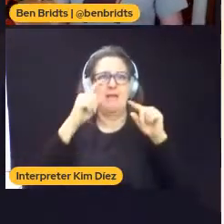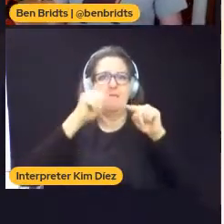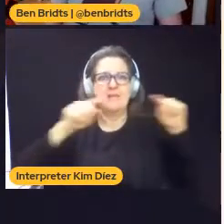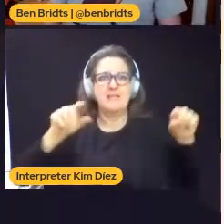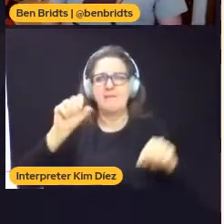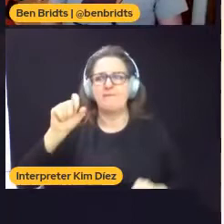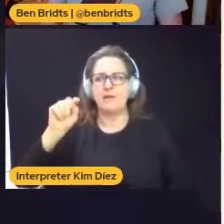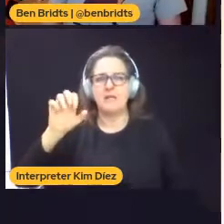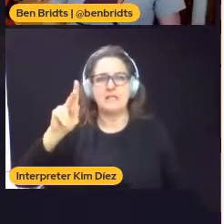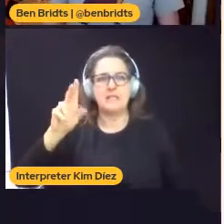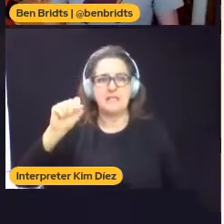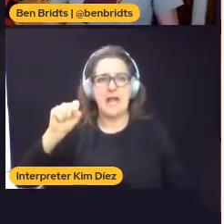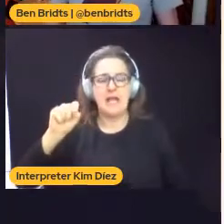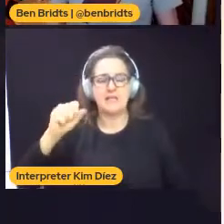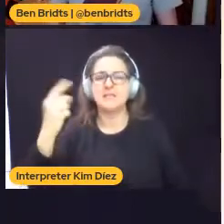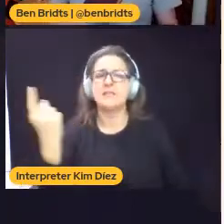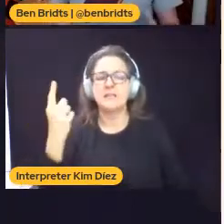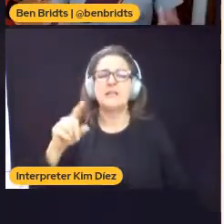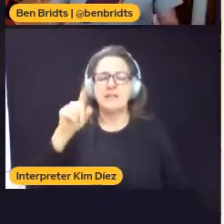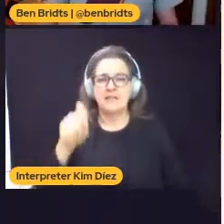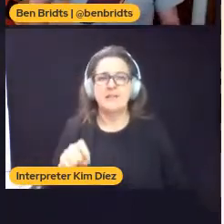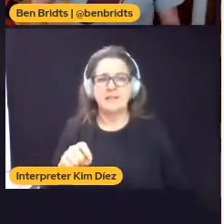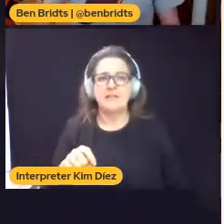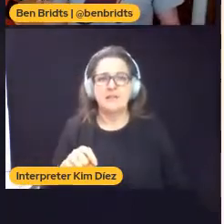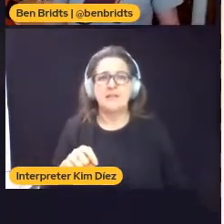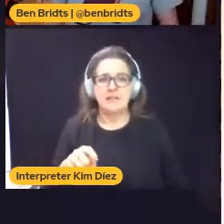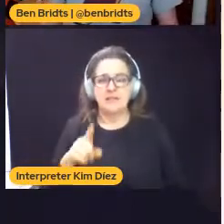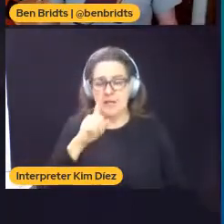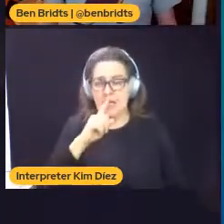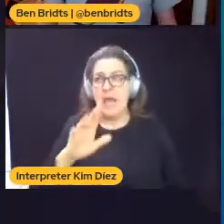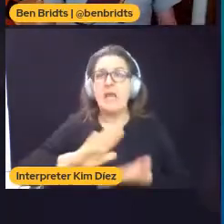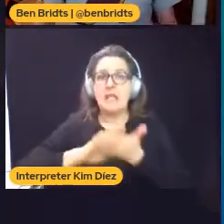it's something you actually can get fairly annoying.